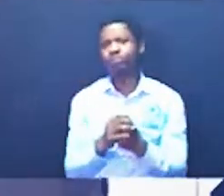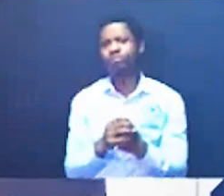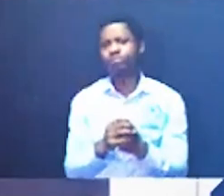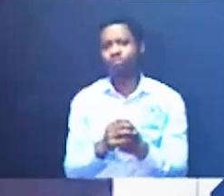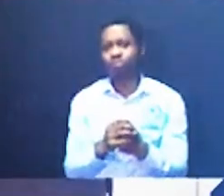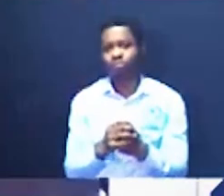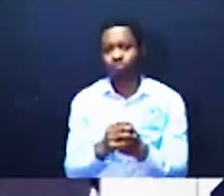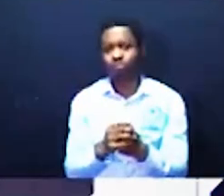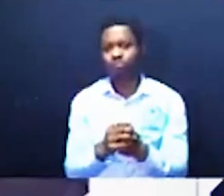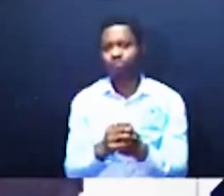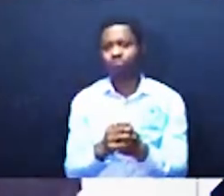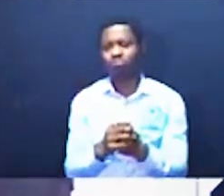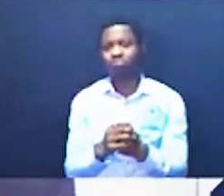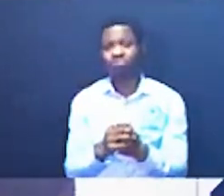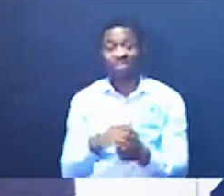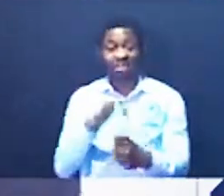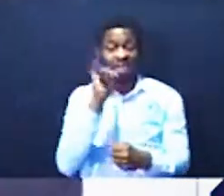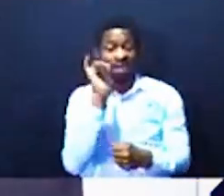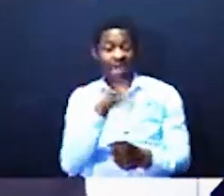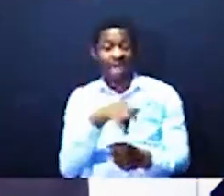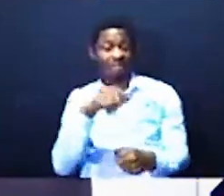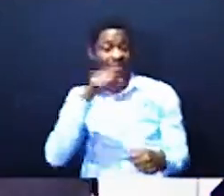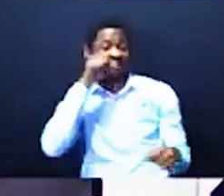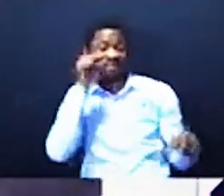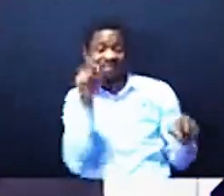sister is disrespectful.